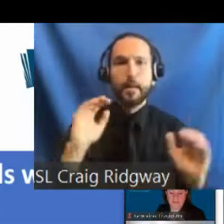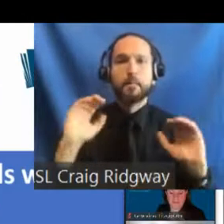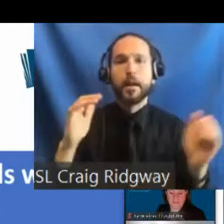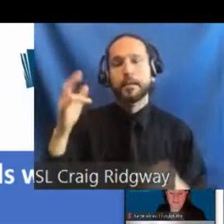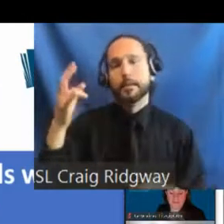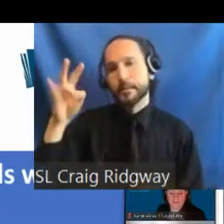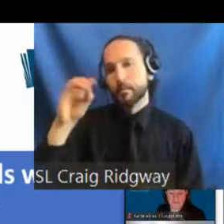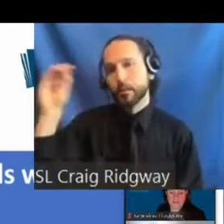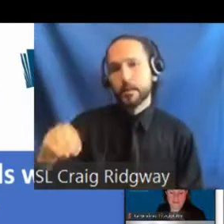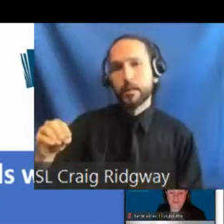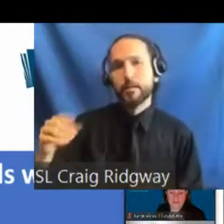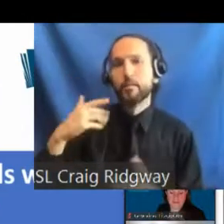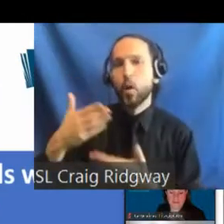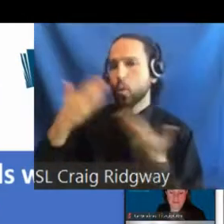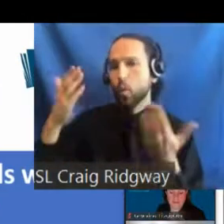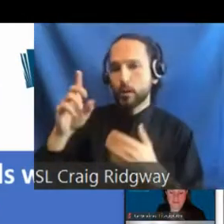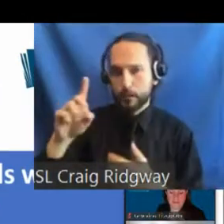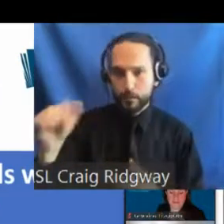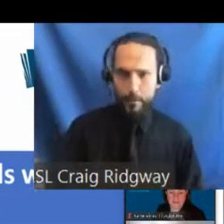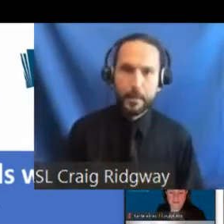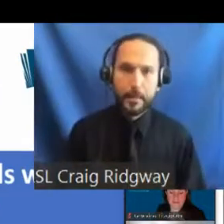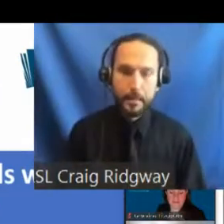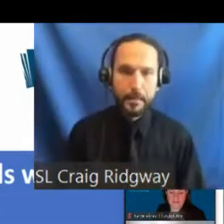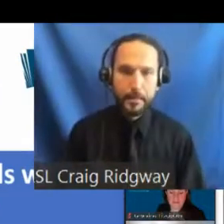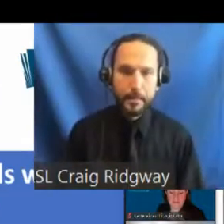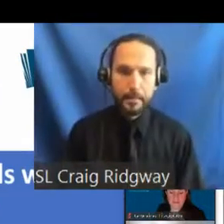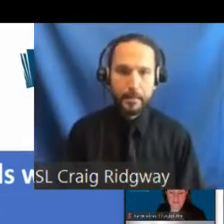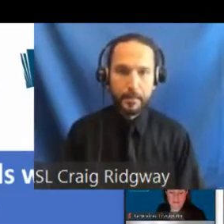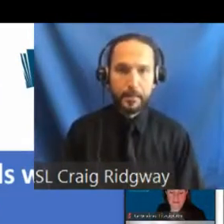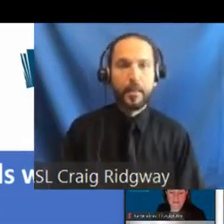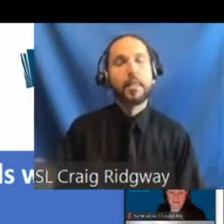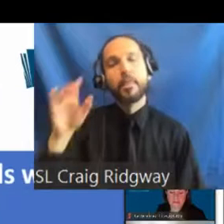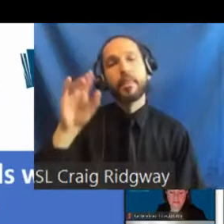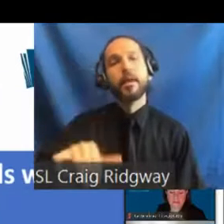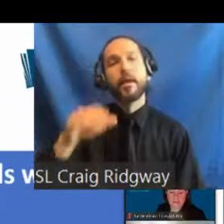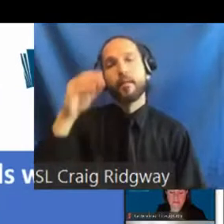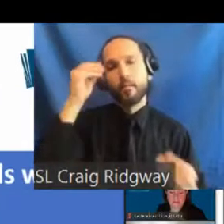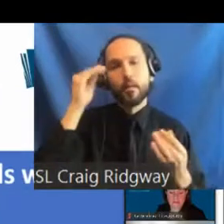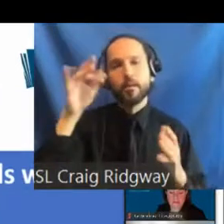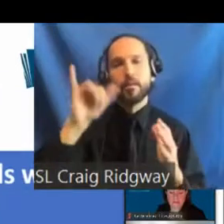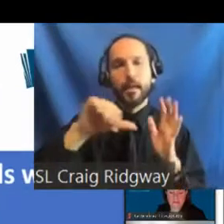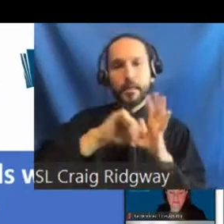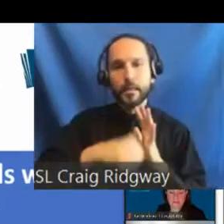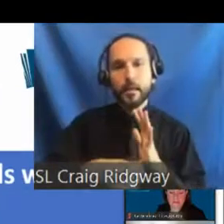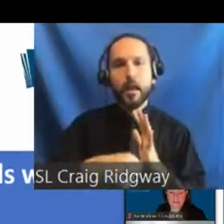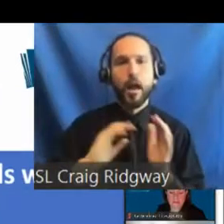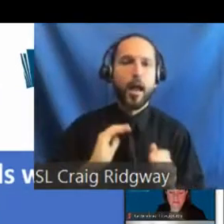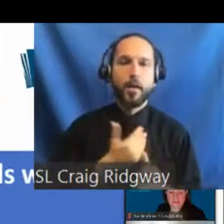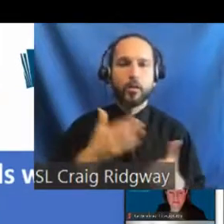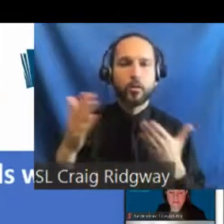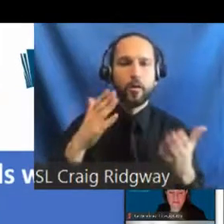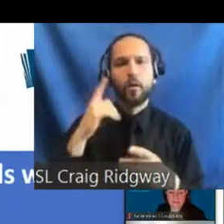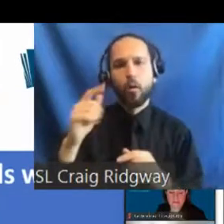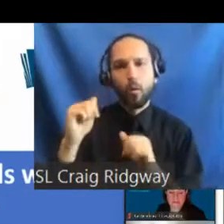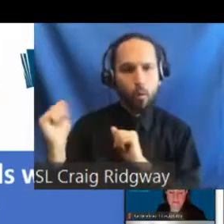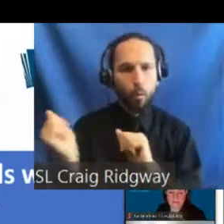of those with no reported disability. These data reinforce the need for our services to ensure all individuals